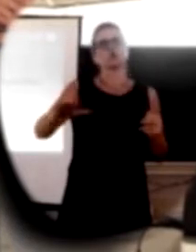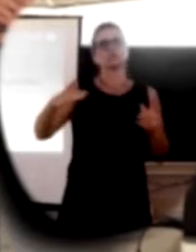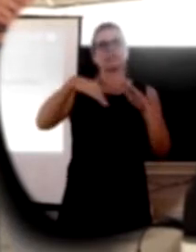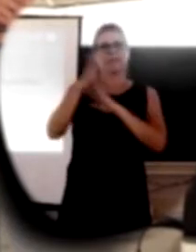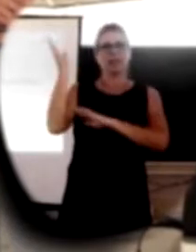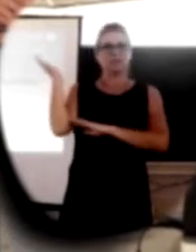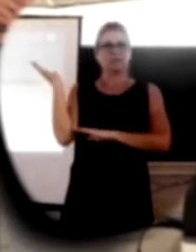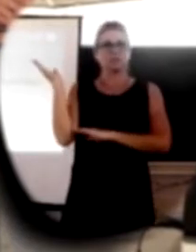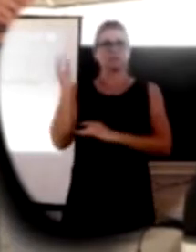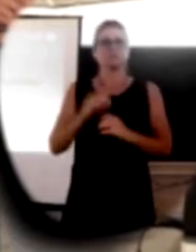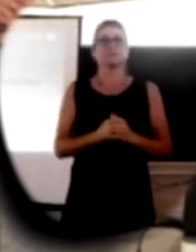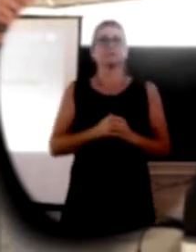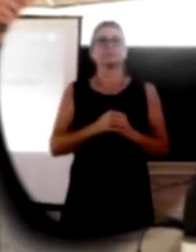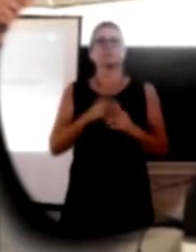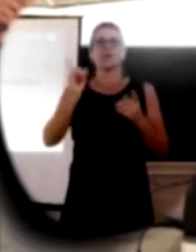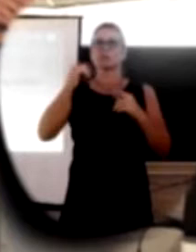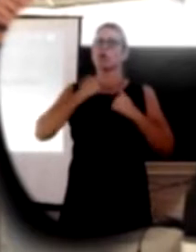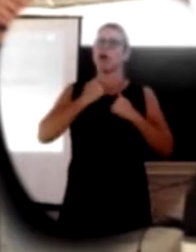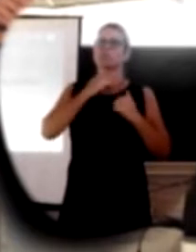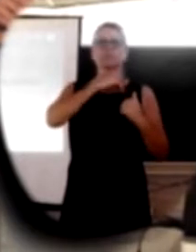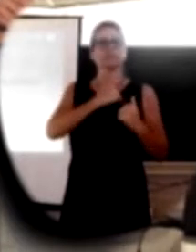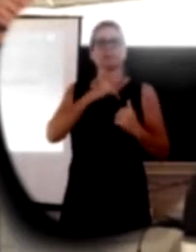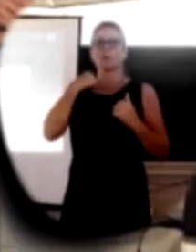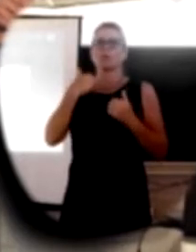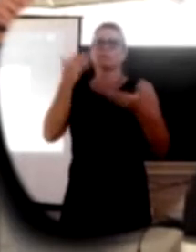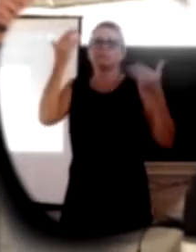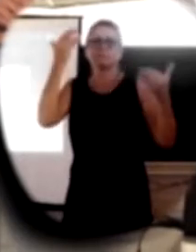that capacity, and it's certainly our calling and our highest honour.